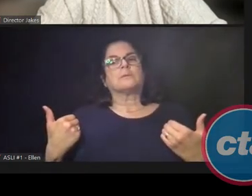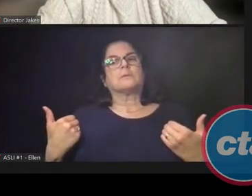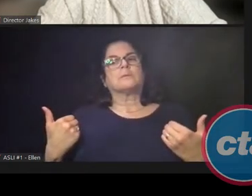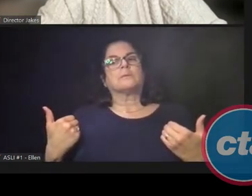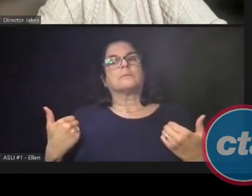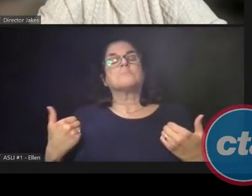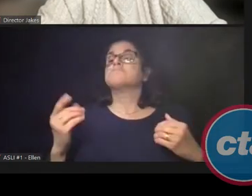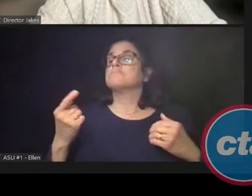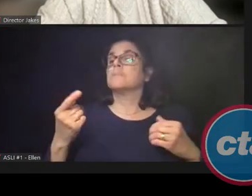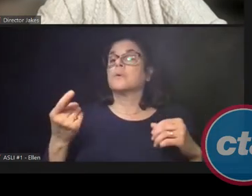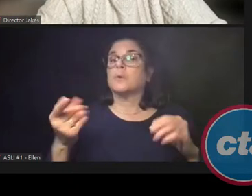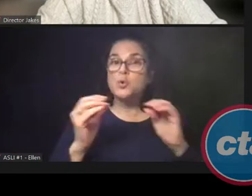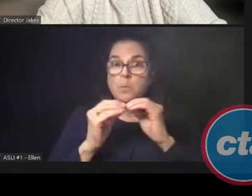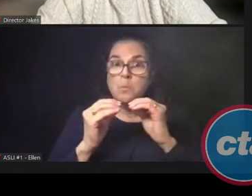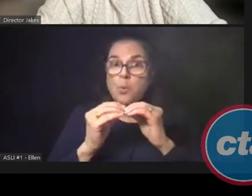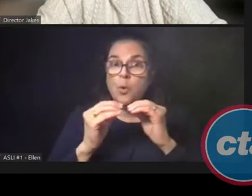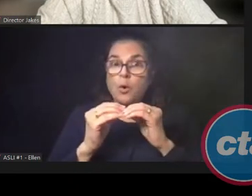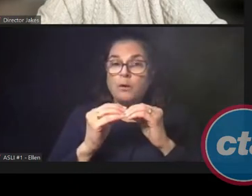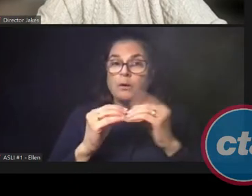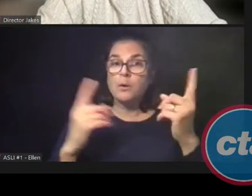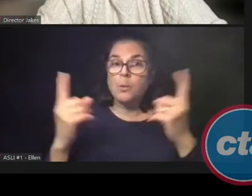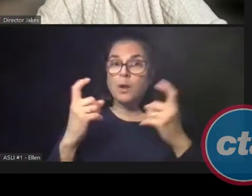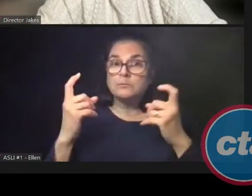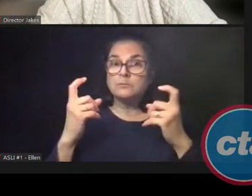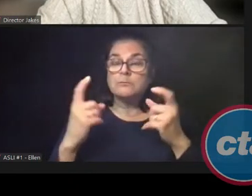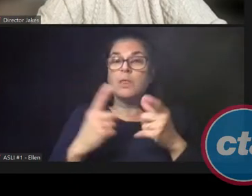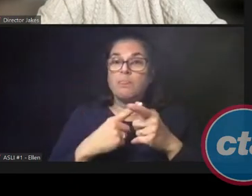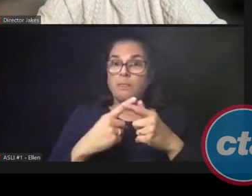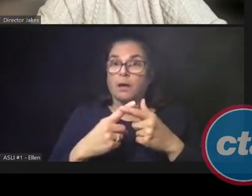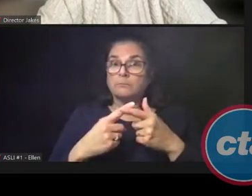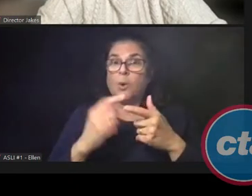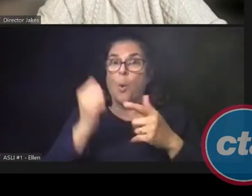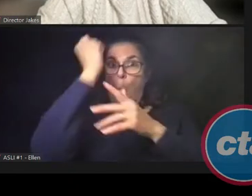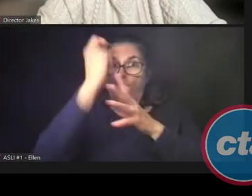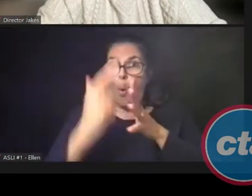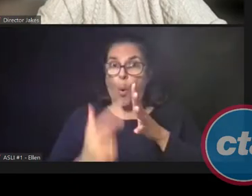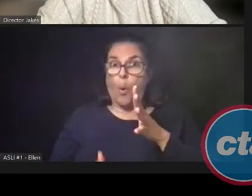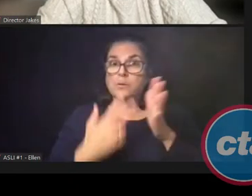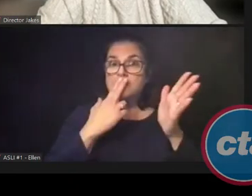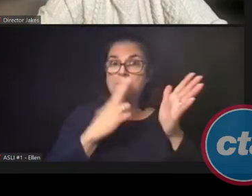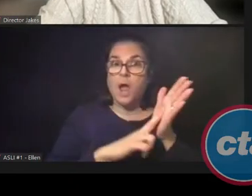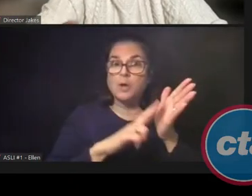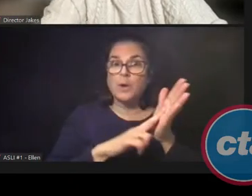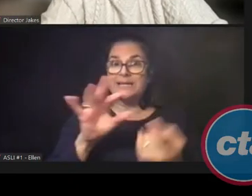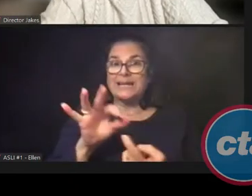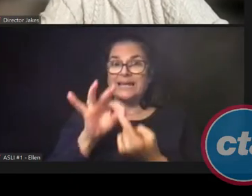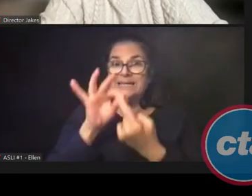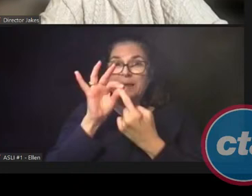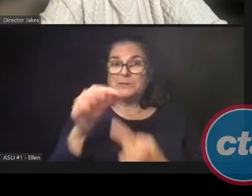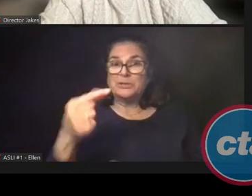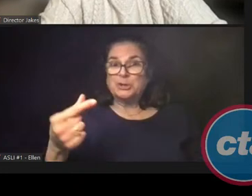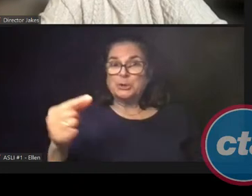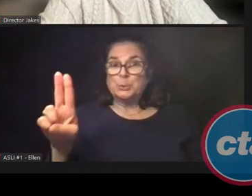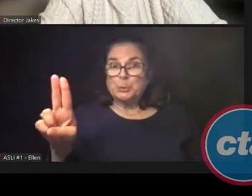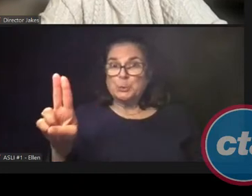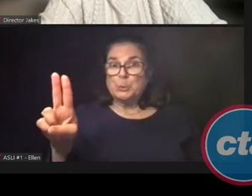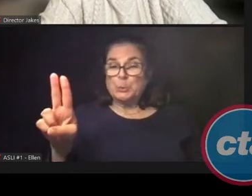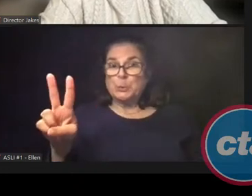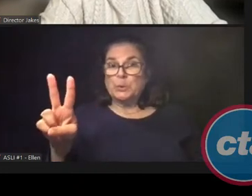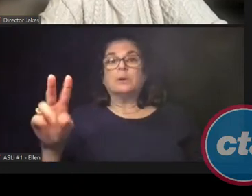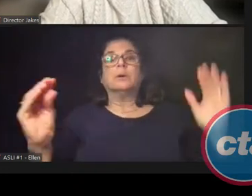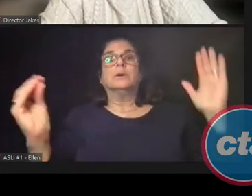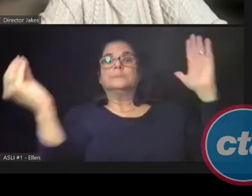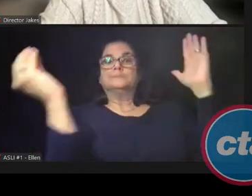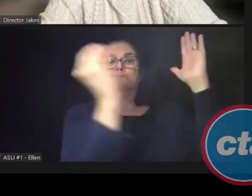no further questions on the contracts. May I have leave to place all the contracts except contract number G2